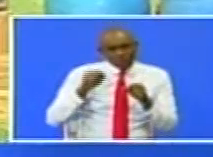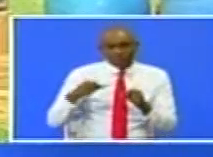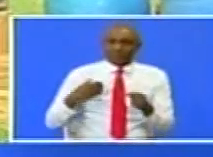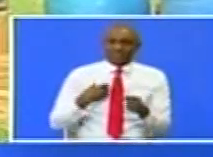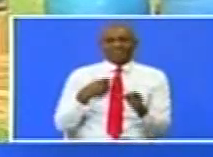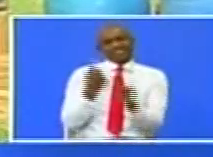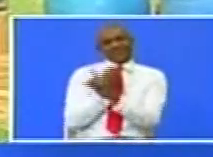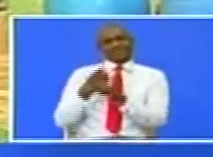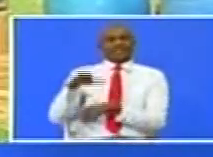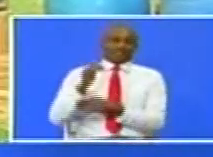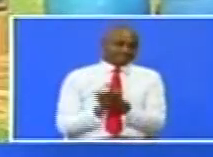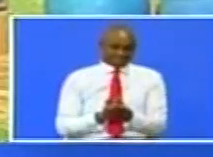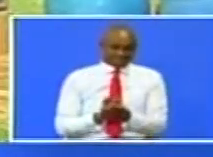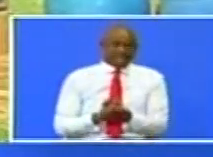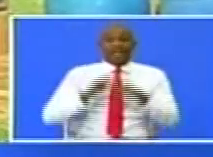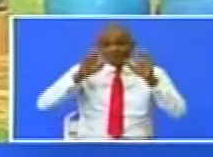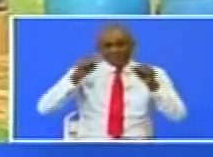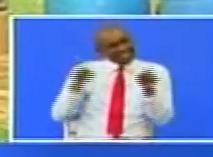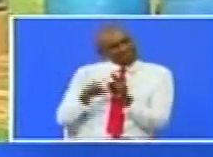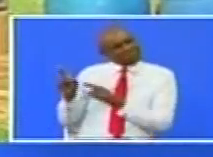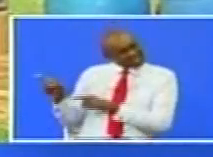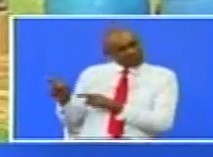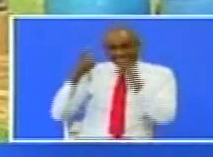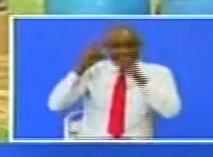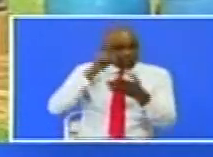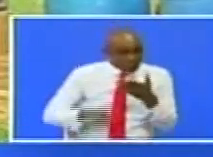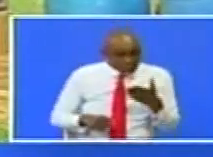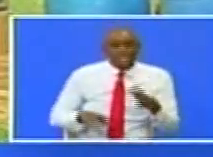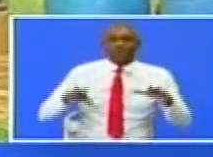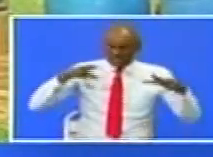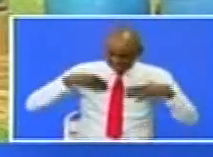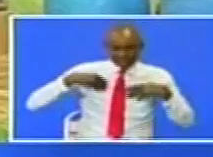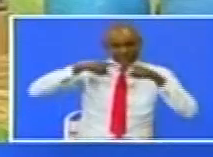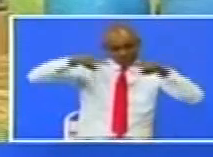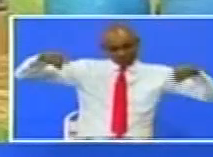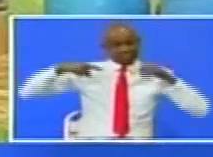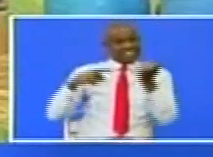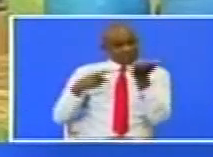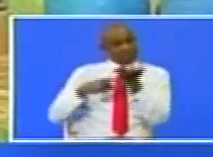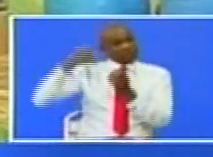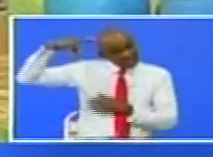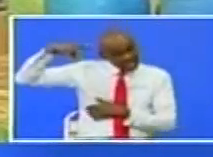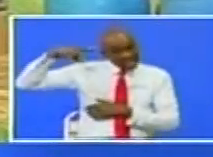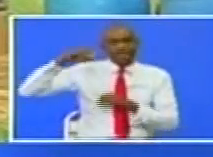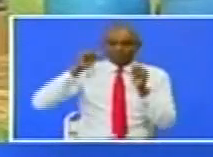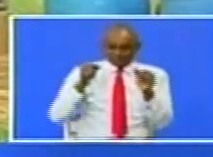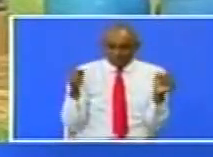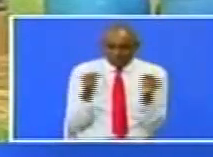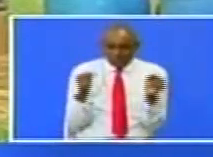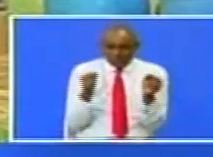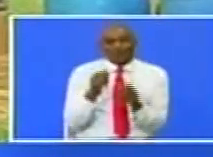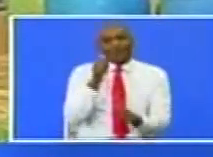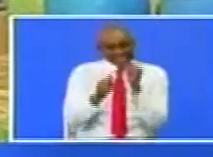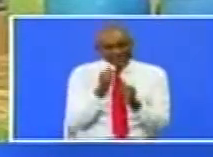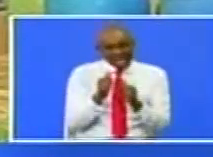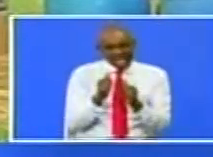most parts of the country, farmers like these ones have decided to embrace solar technology, like the milk cooling machine that you see